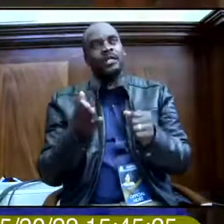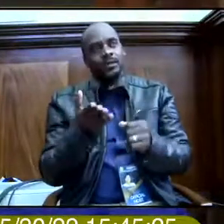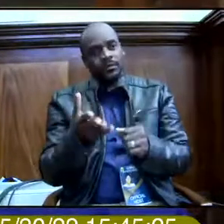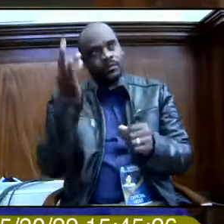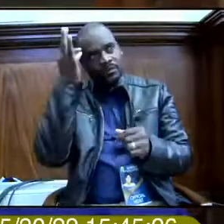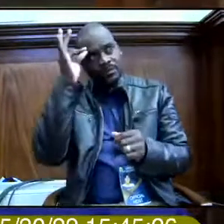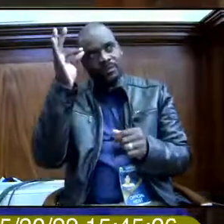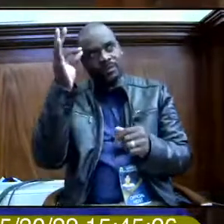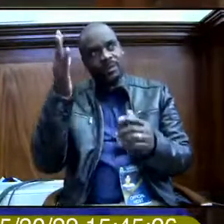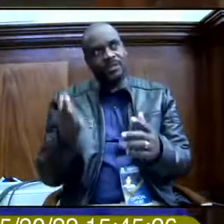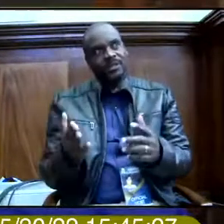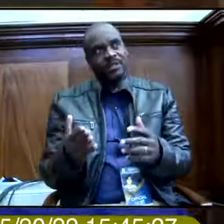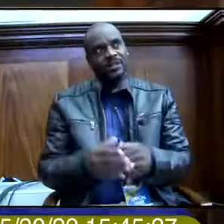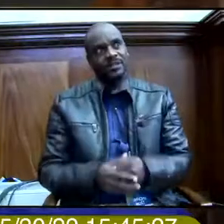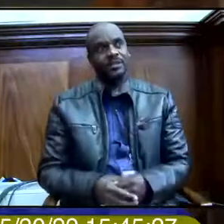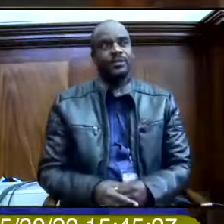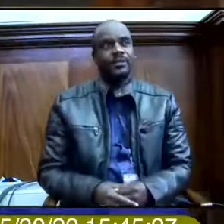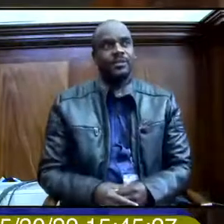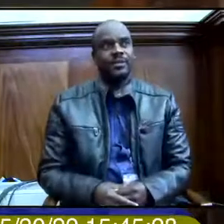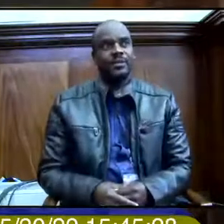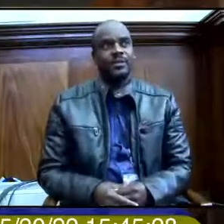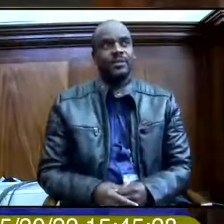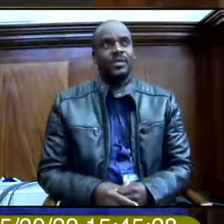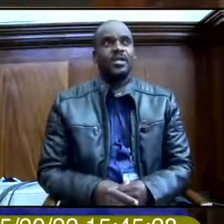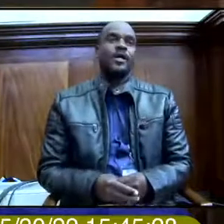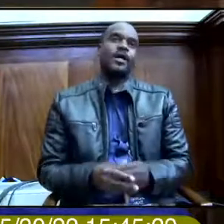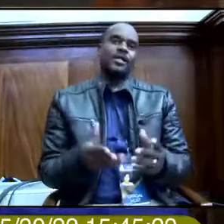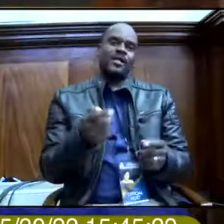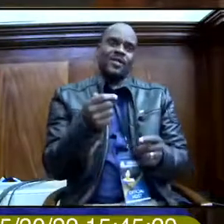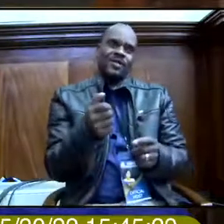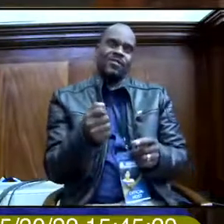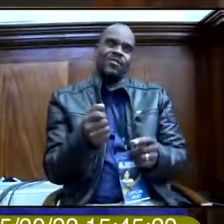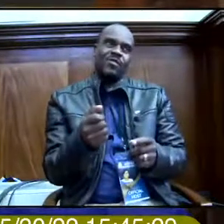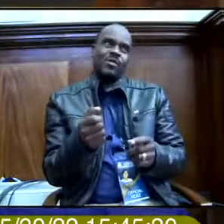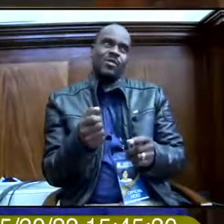security officer the poor workers